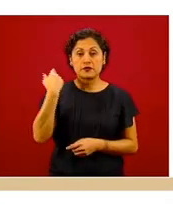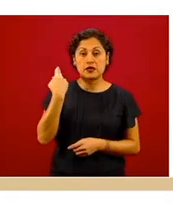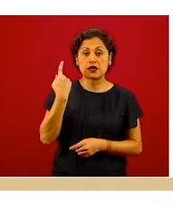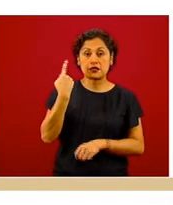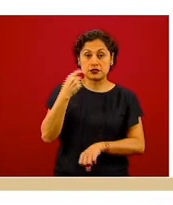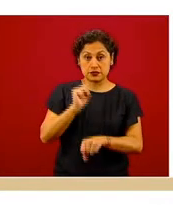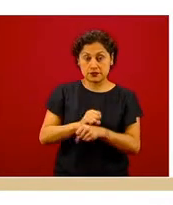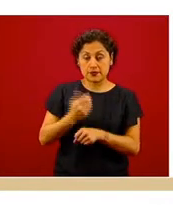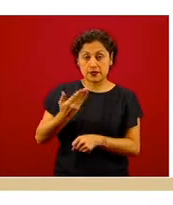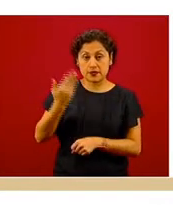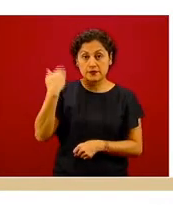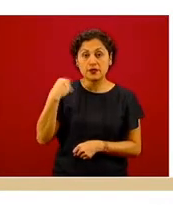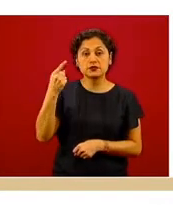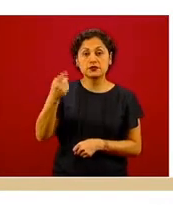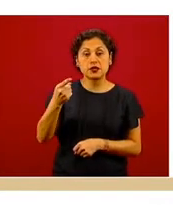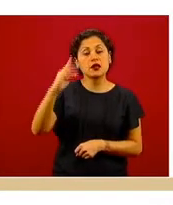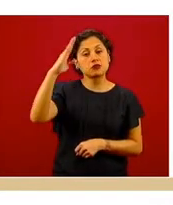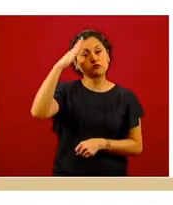last week,